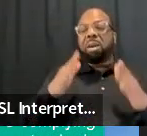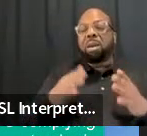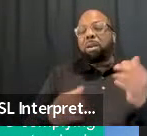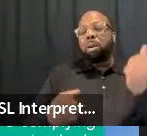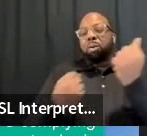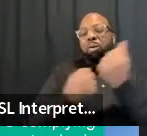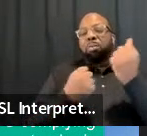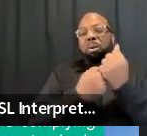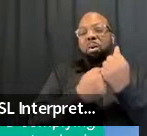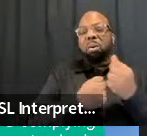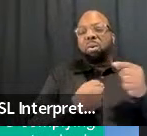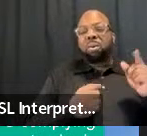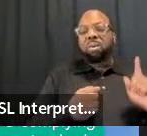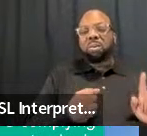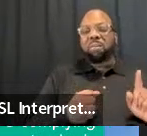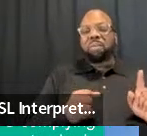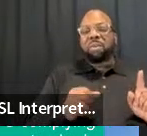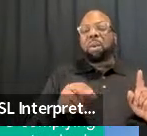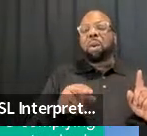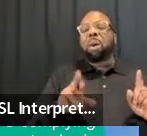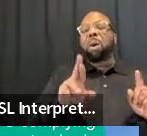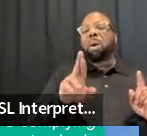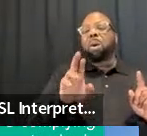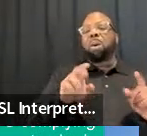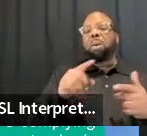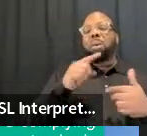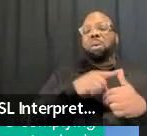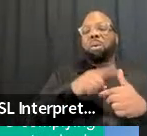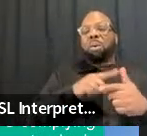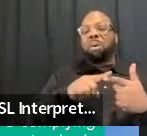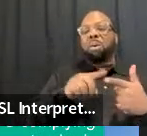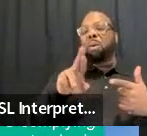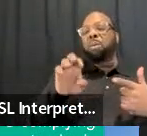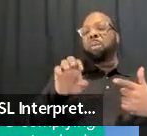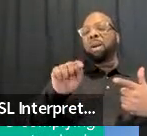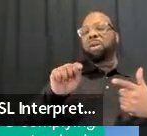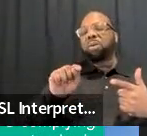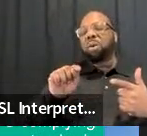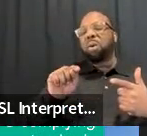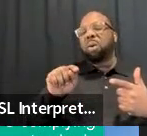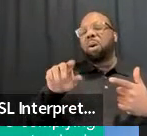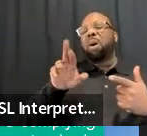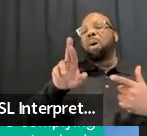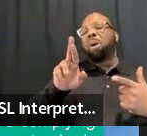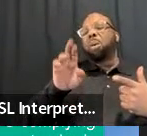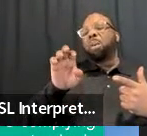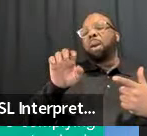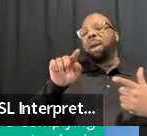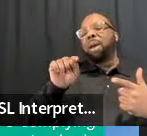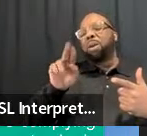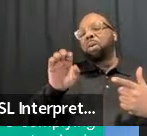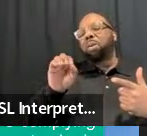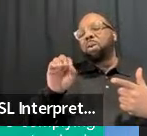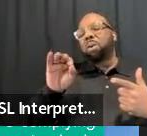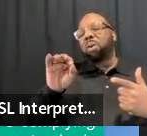one side, the retrofitting of existing buildings, and for new buildings to go even further.